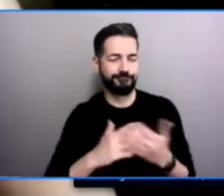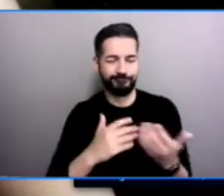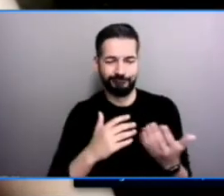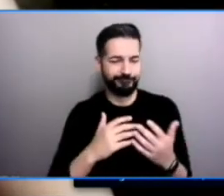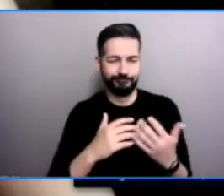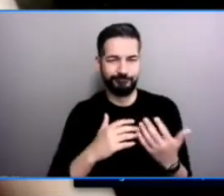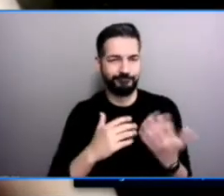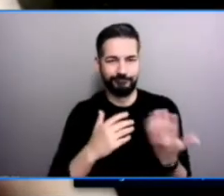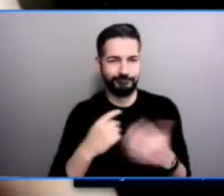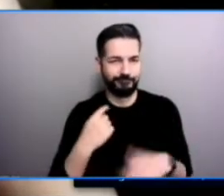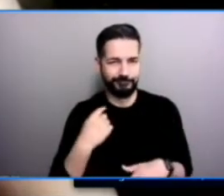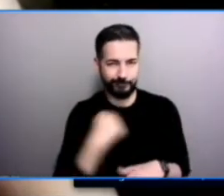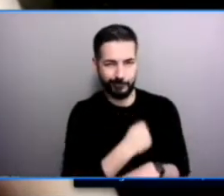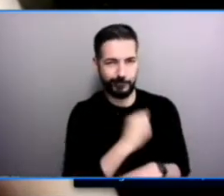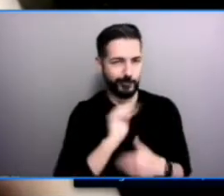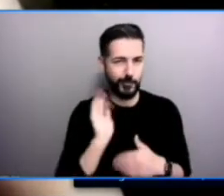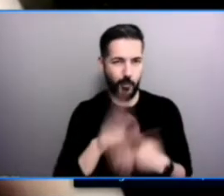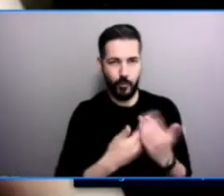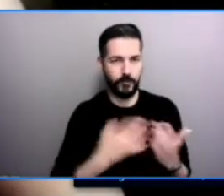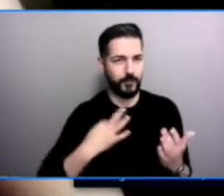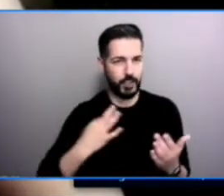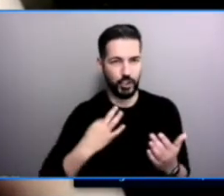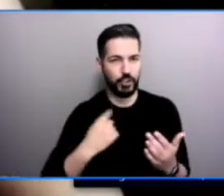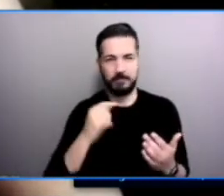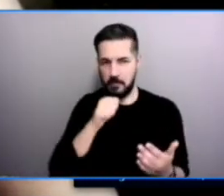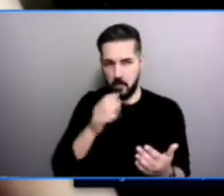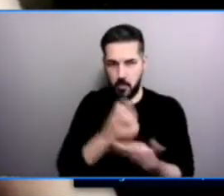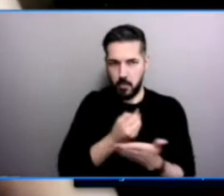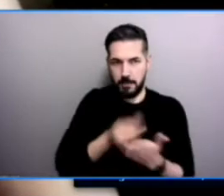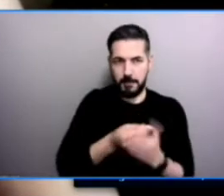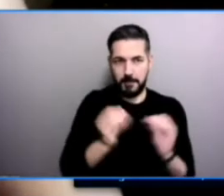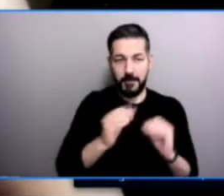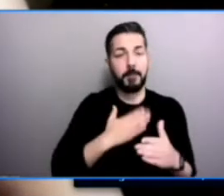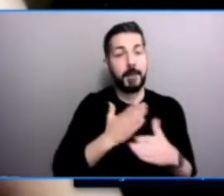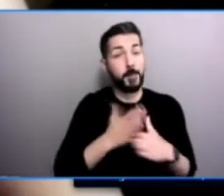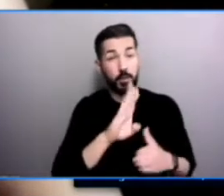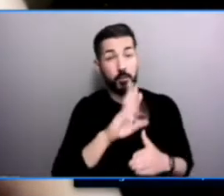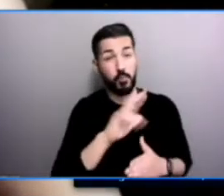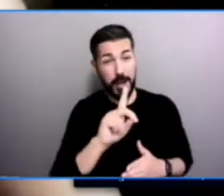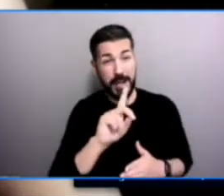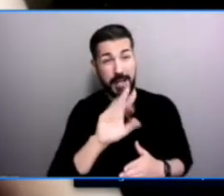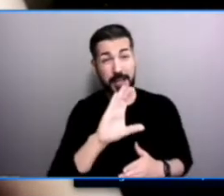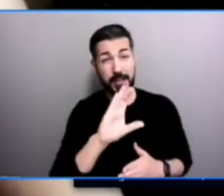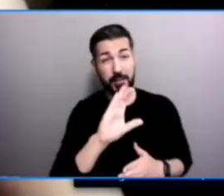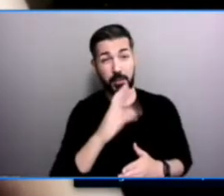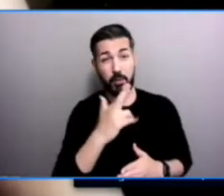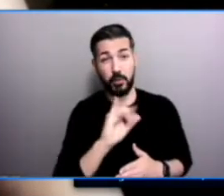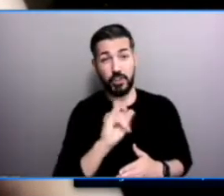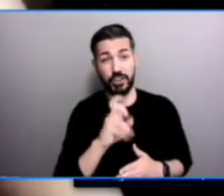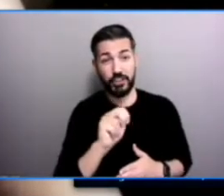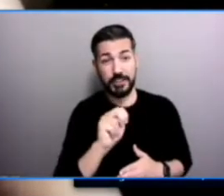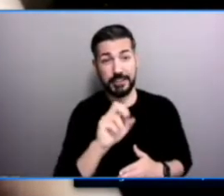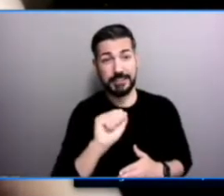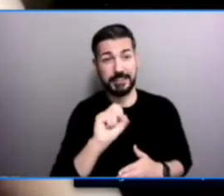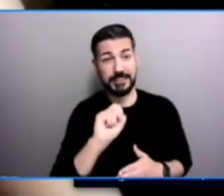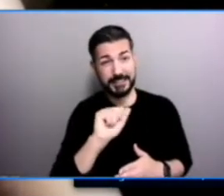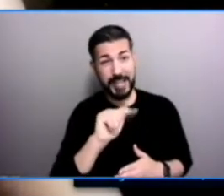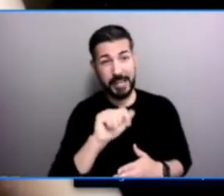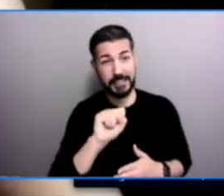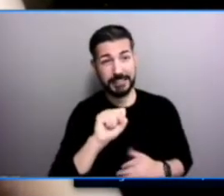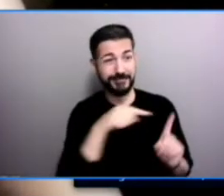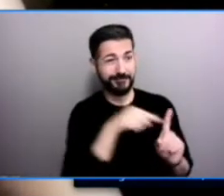only the campaign, but also staff, because people who work on campaigns are people and they have lives and they have families and other issues and concerns